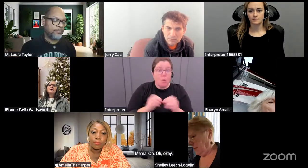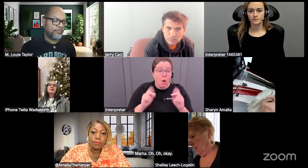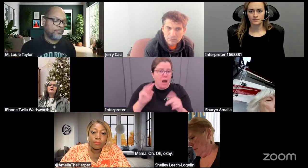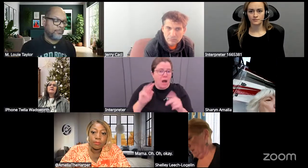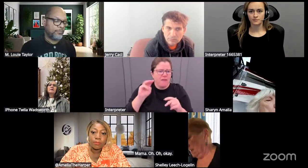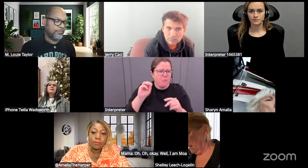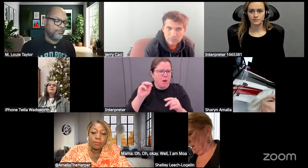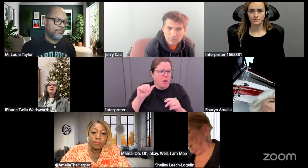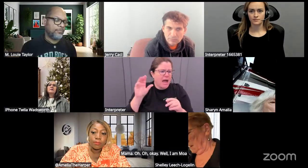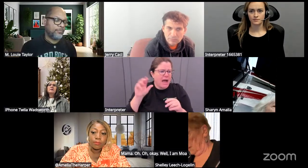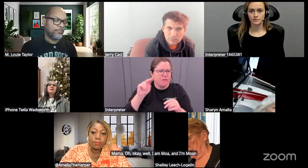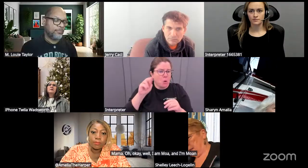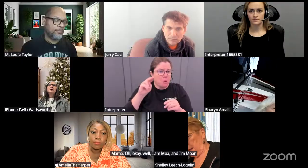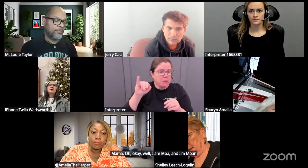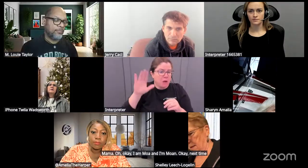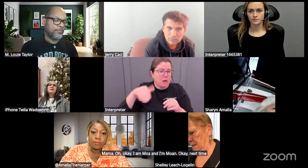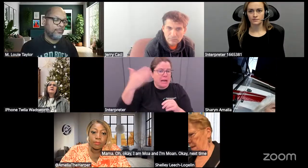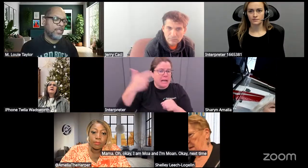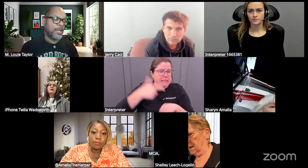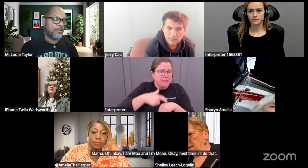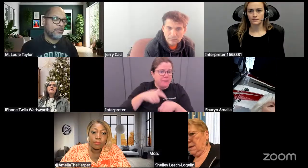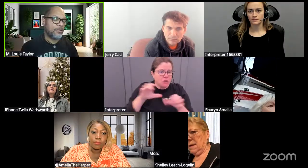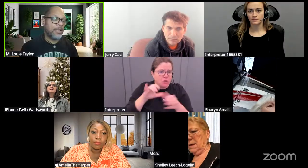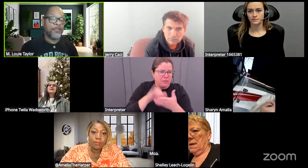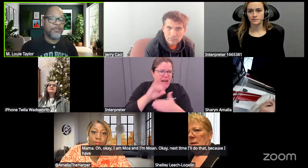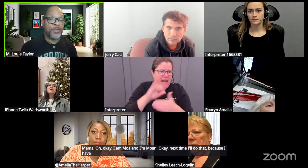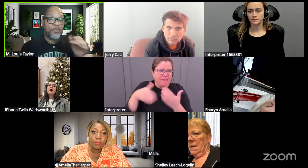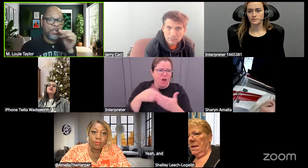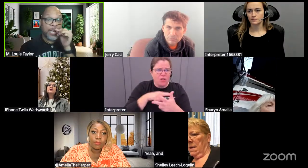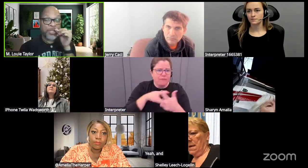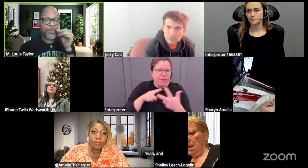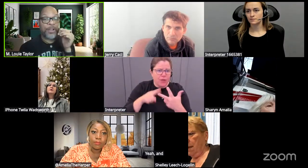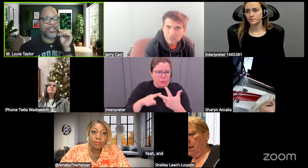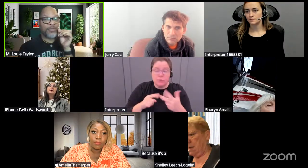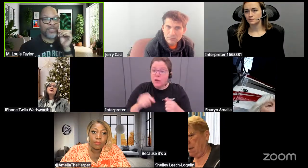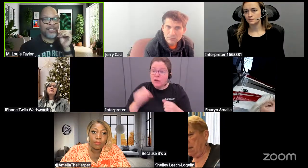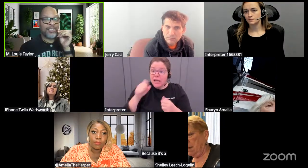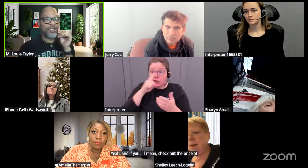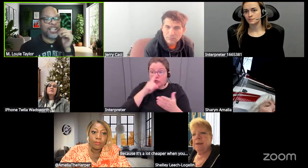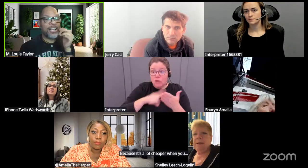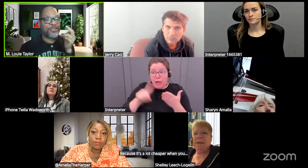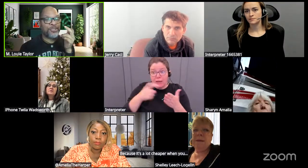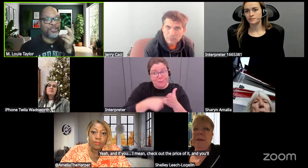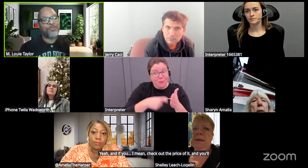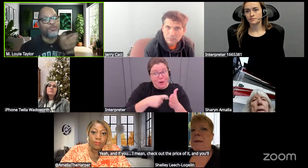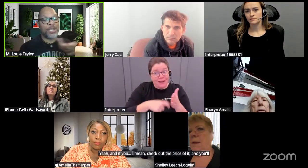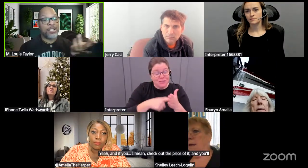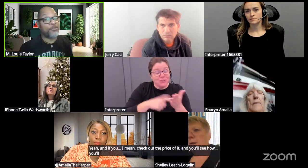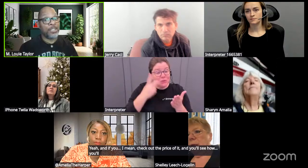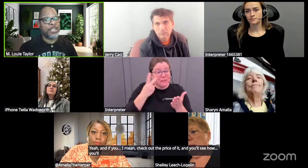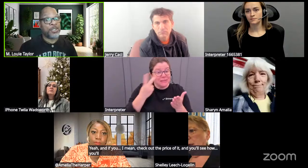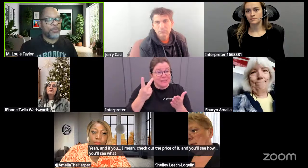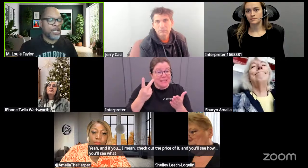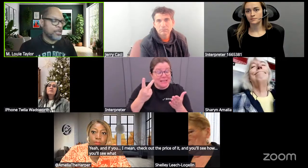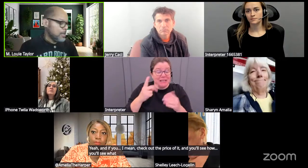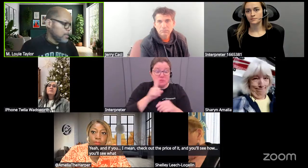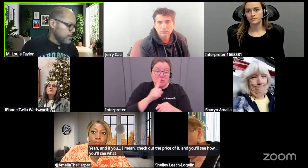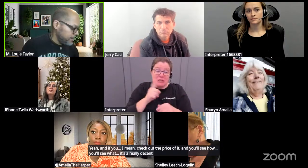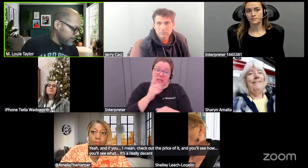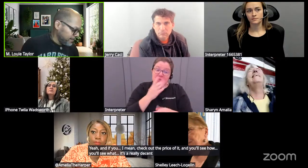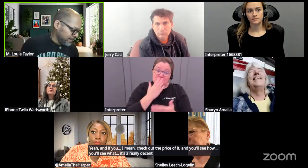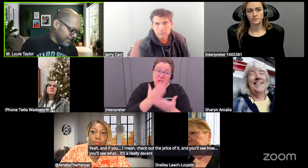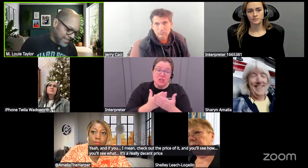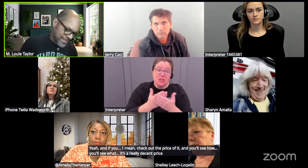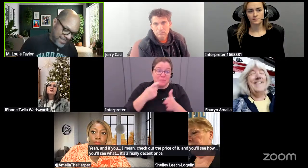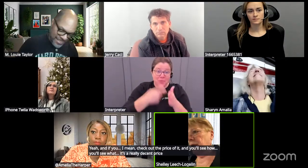and I'm knowing. Okay, next time I'll do that because I have all Yeah. mine. And Because if it's you, a I mean, lot check out the cheaper when price you of it, and you'll see what it's a really decent price. A